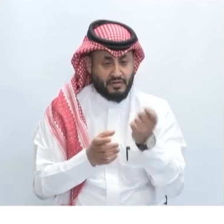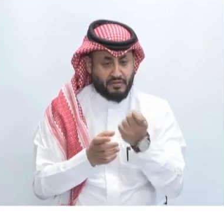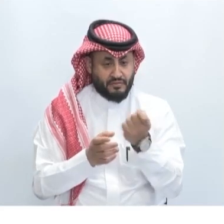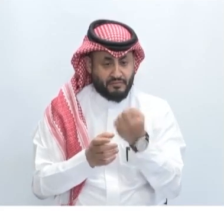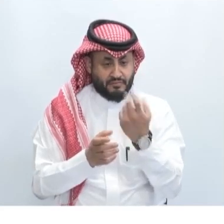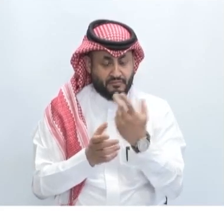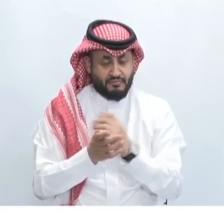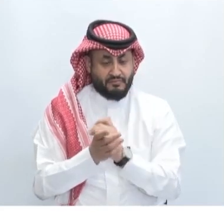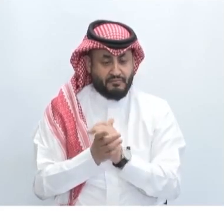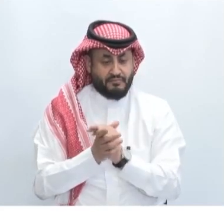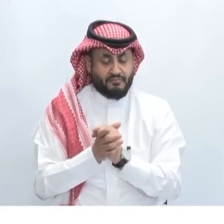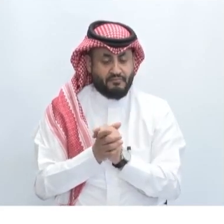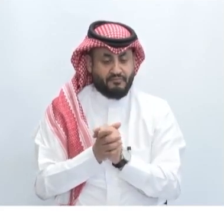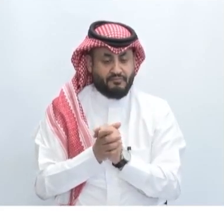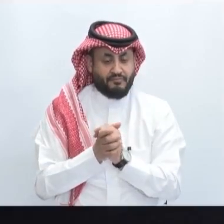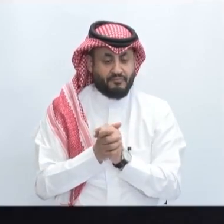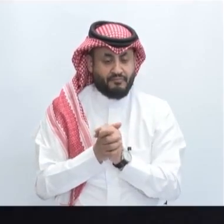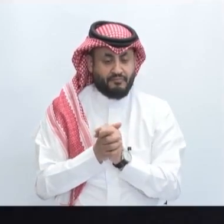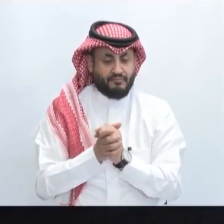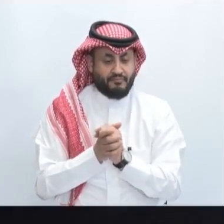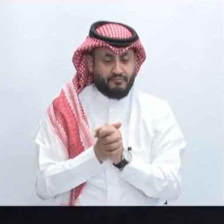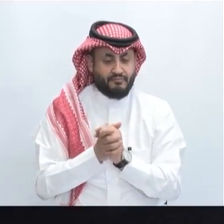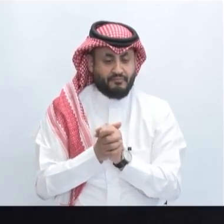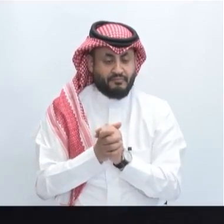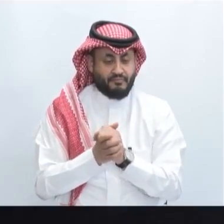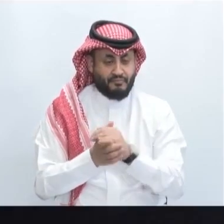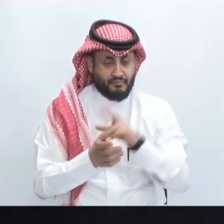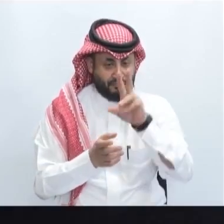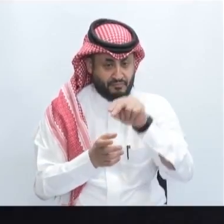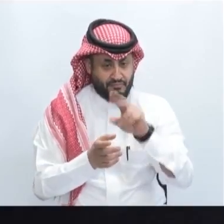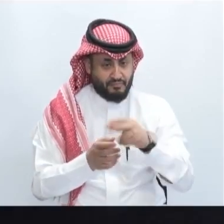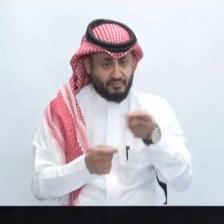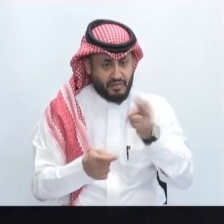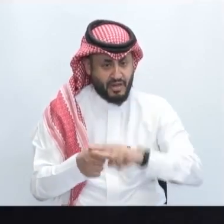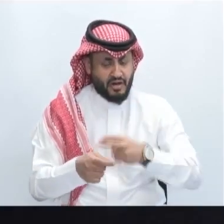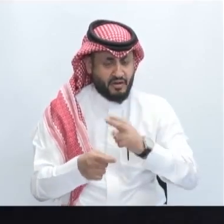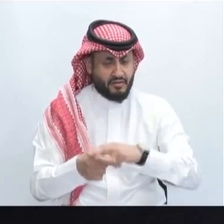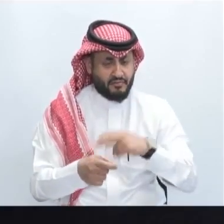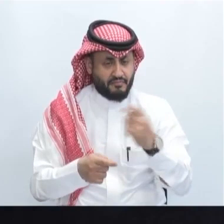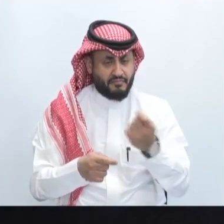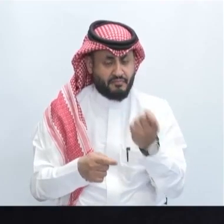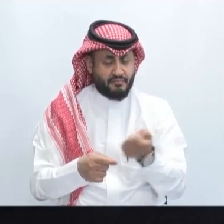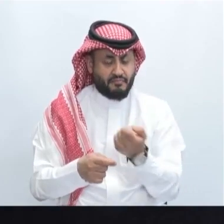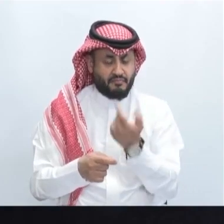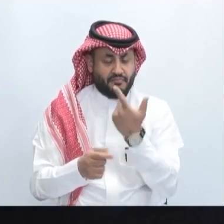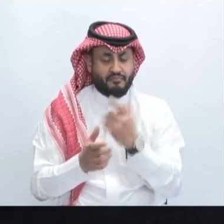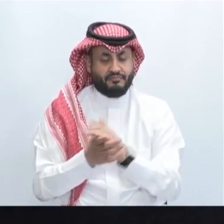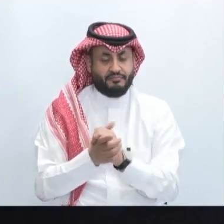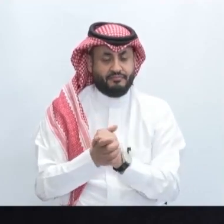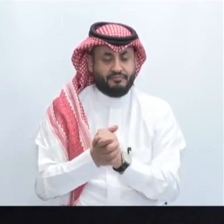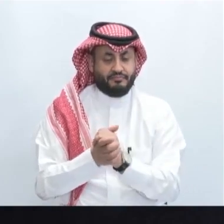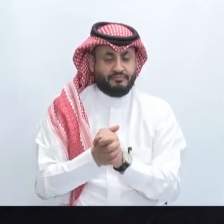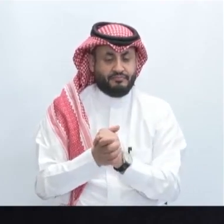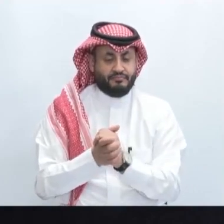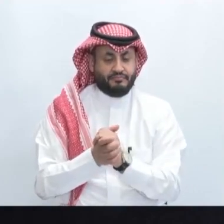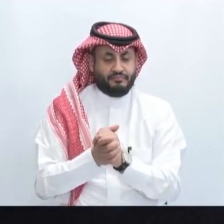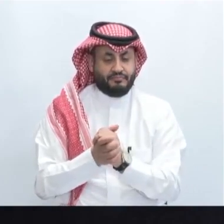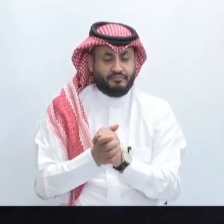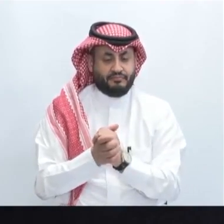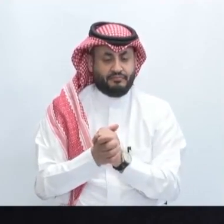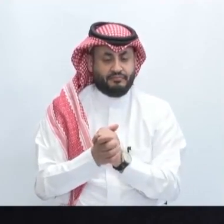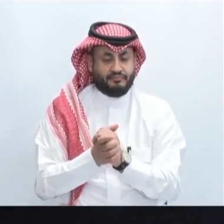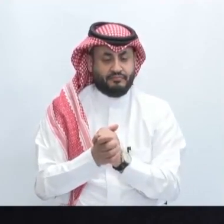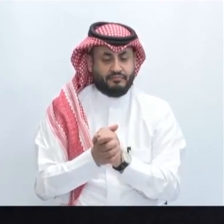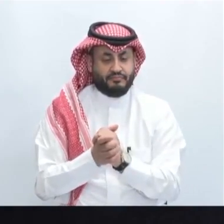writing, it's very important that we trace. Trace is important. So, this is how you do it. I hope that you